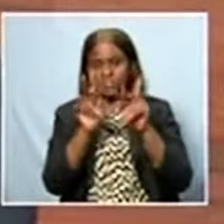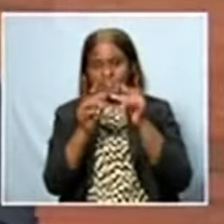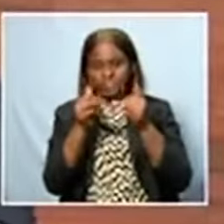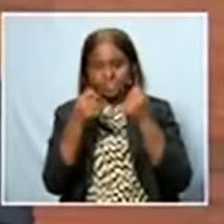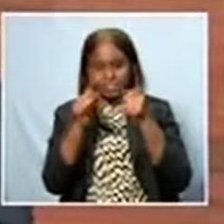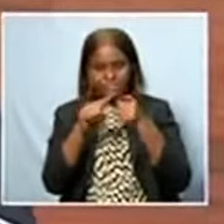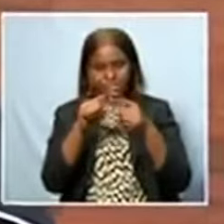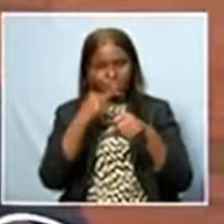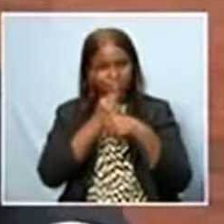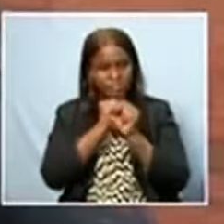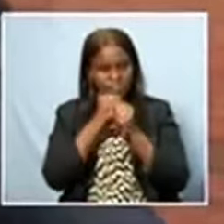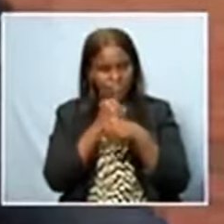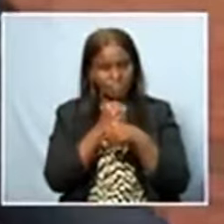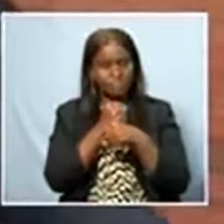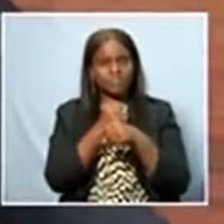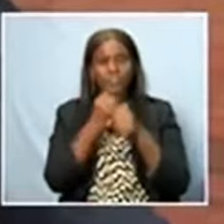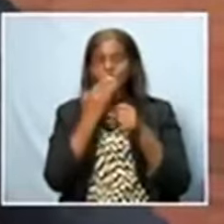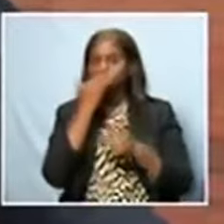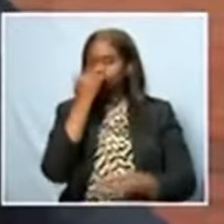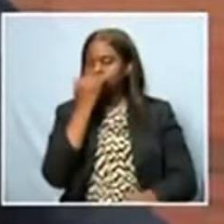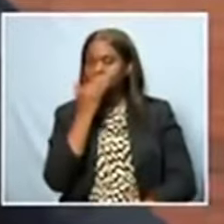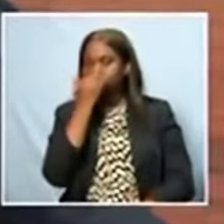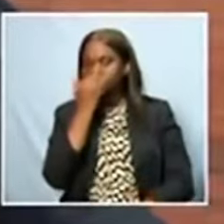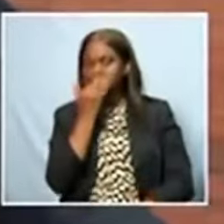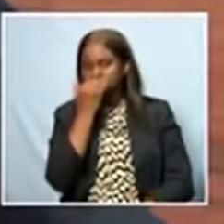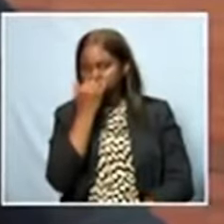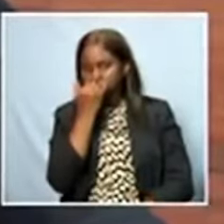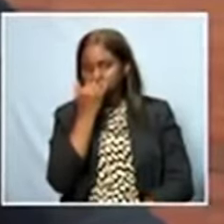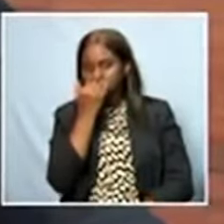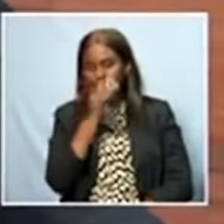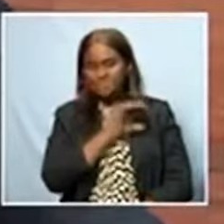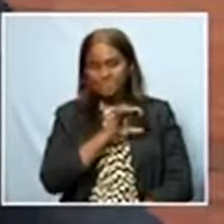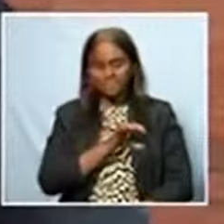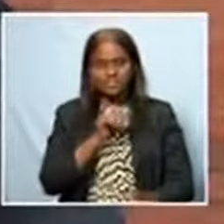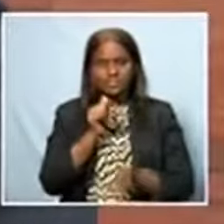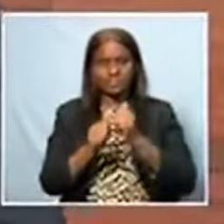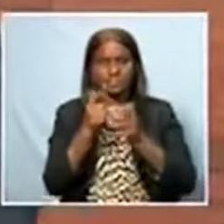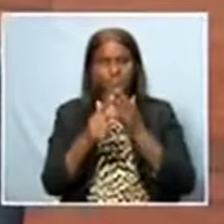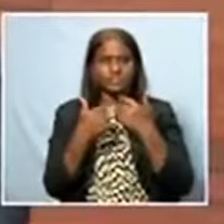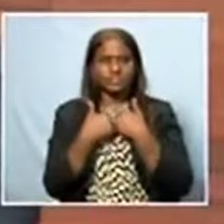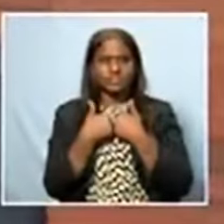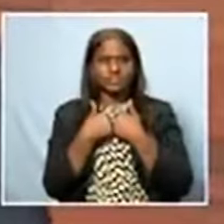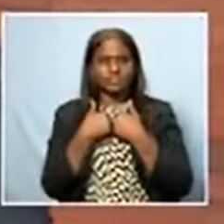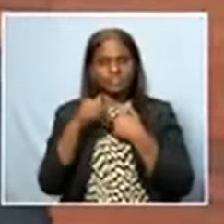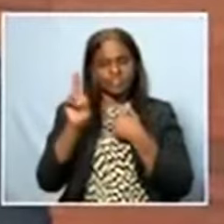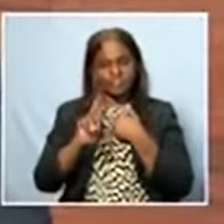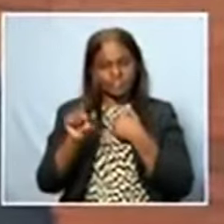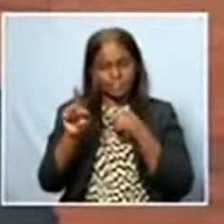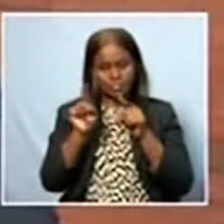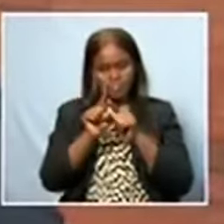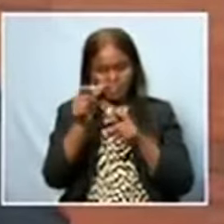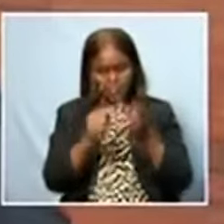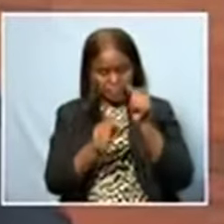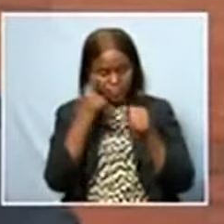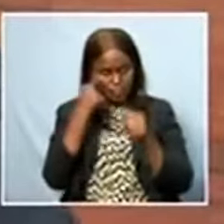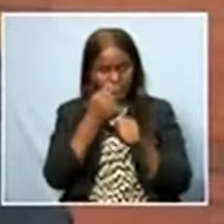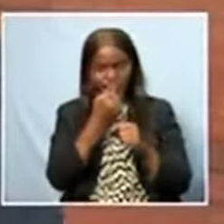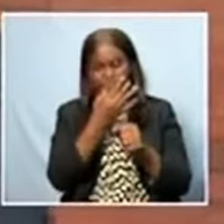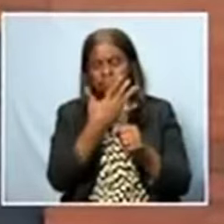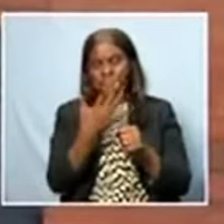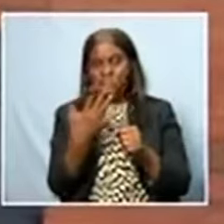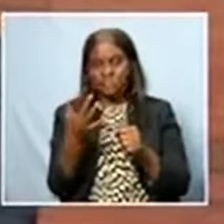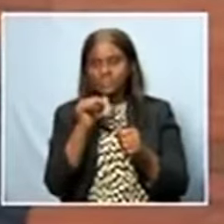trying to produce, say they produce biscuits. There are companies which are using this milk for a lot of products, not